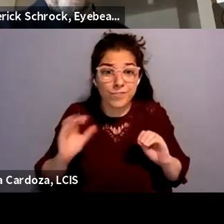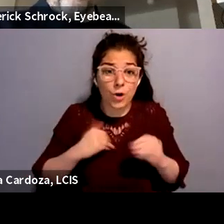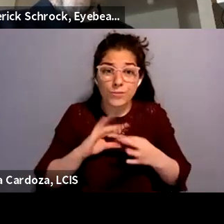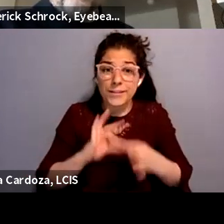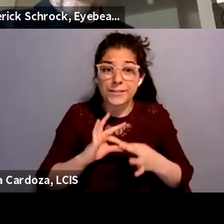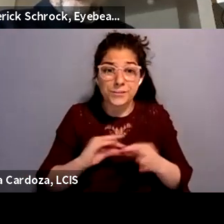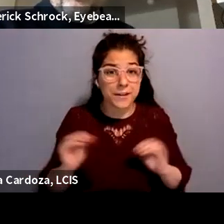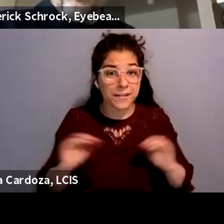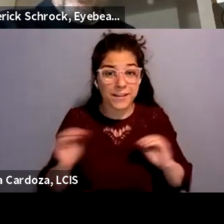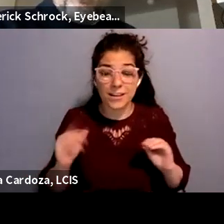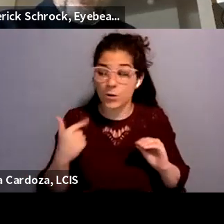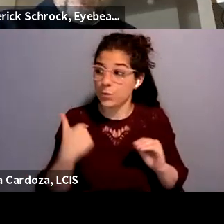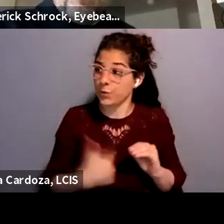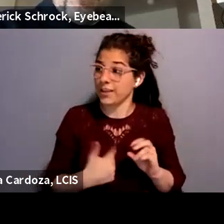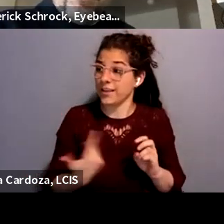relationship.